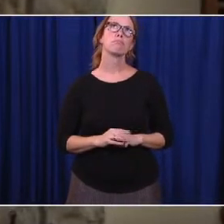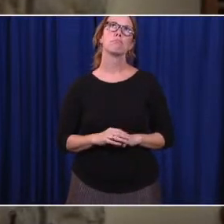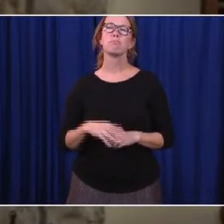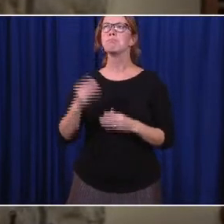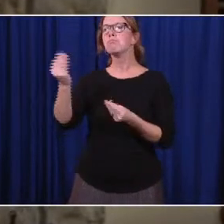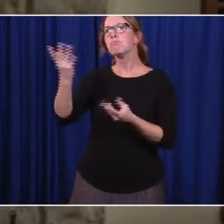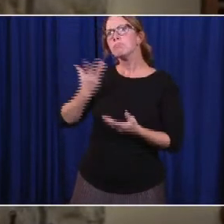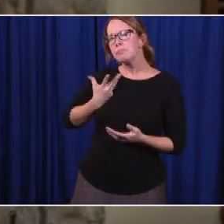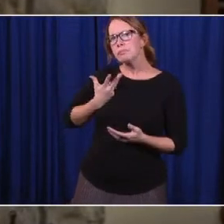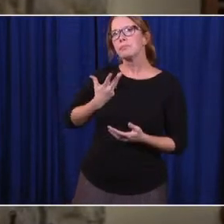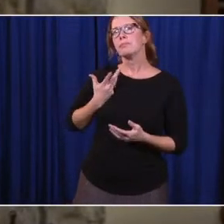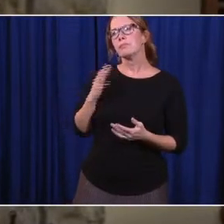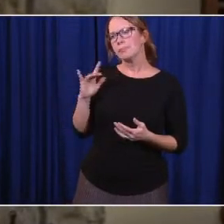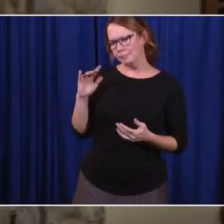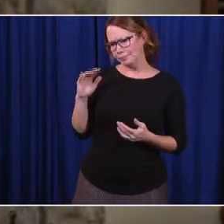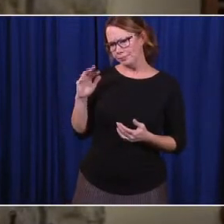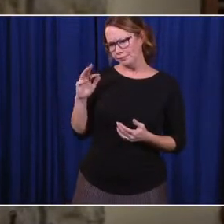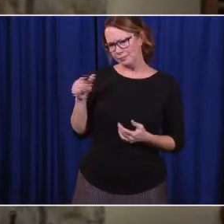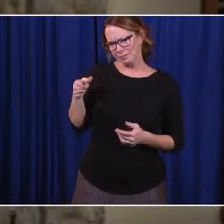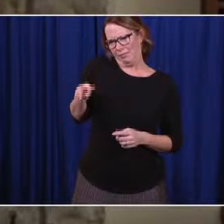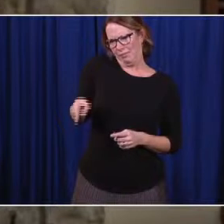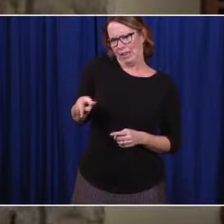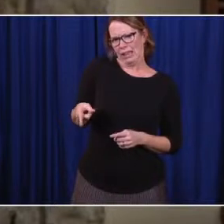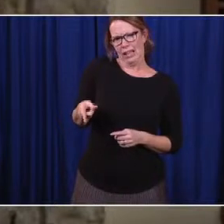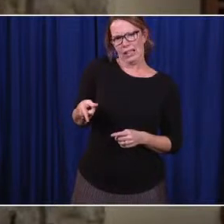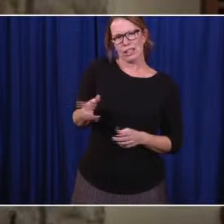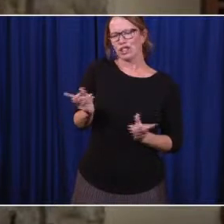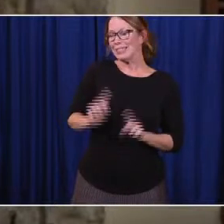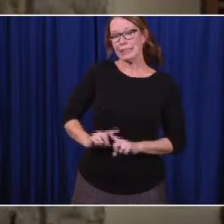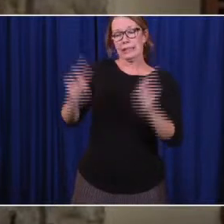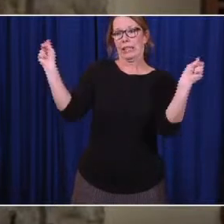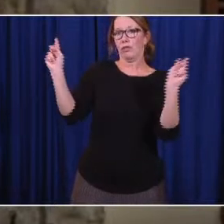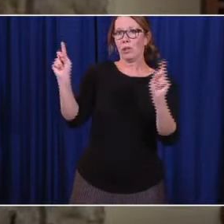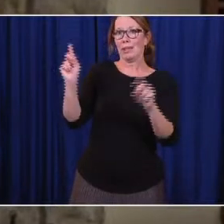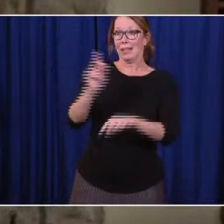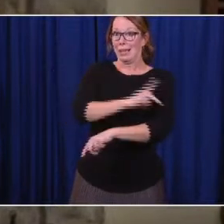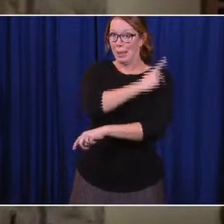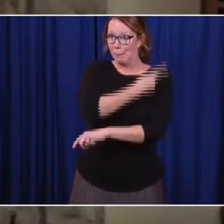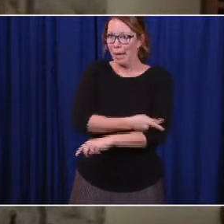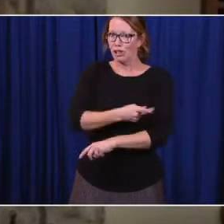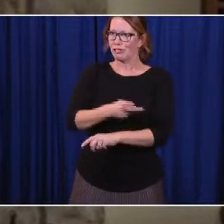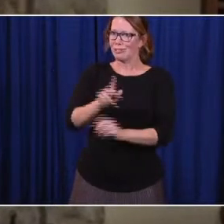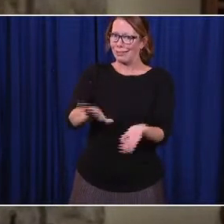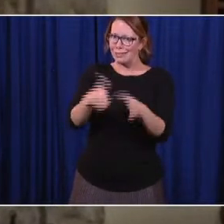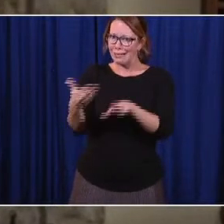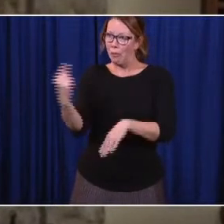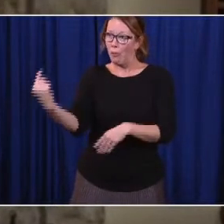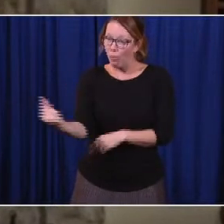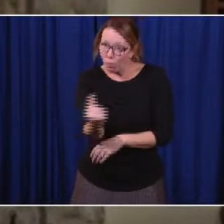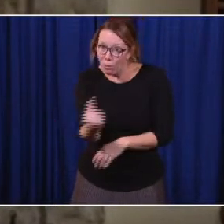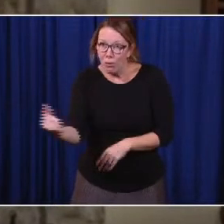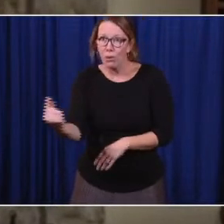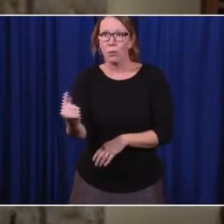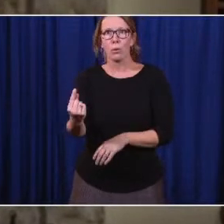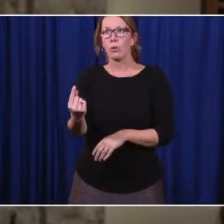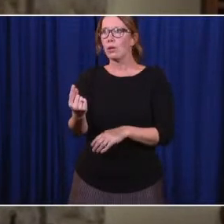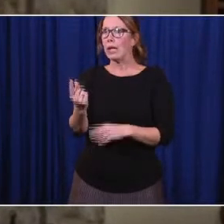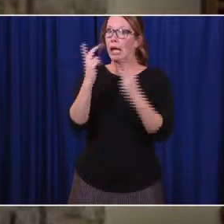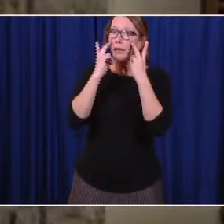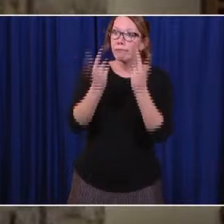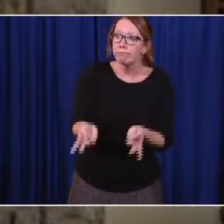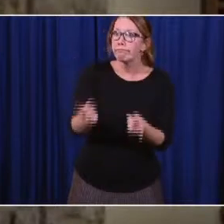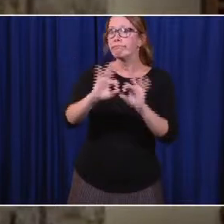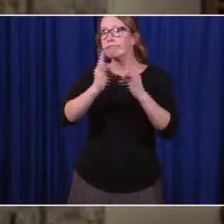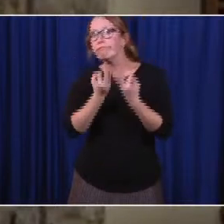the fact that this is just different, that patients are dying alone, that patients can't see their